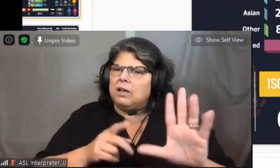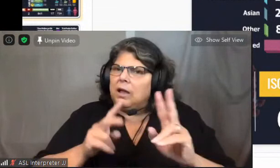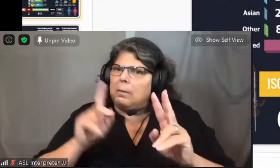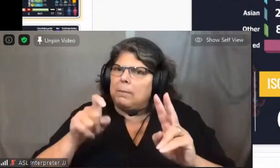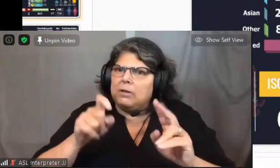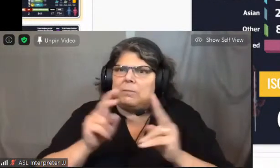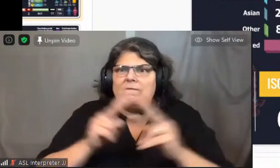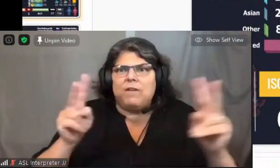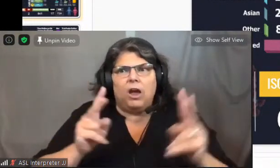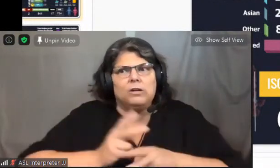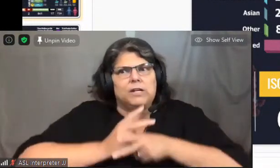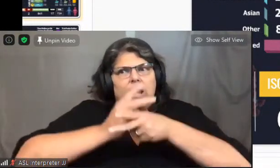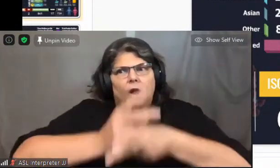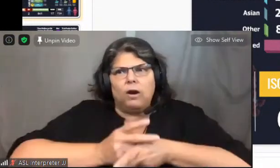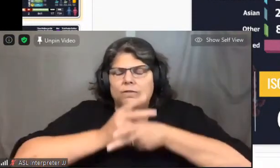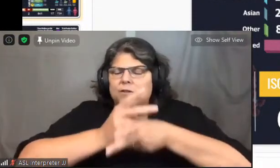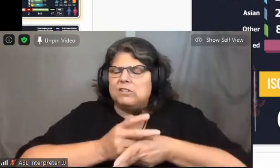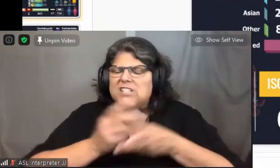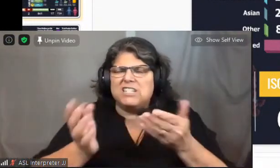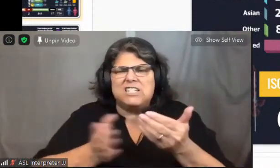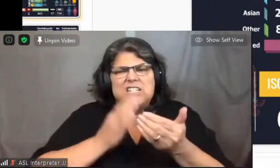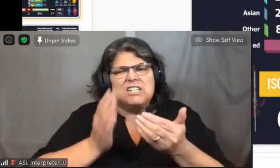bump in the